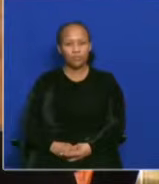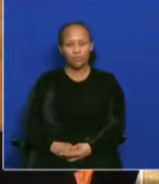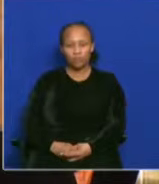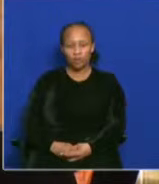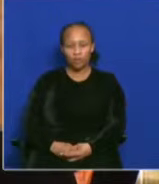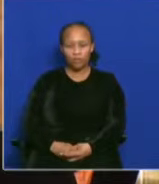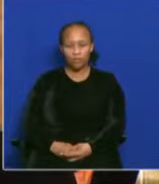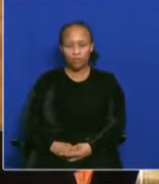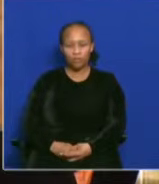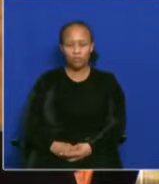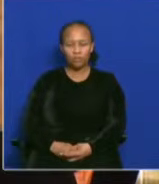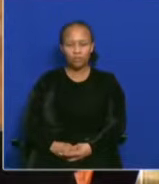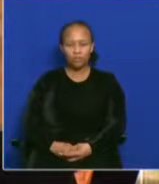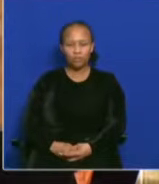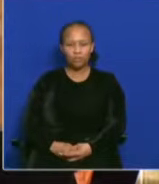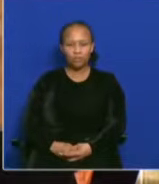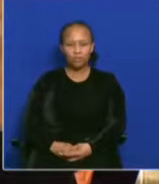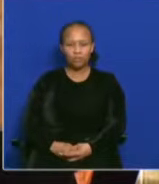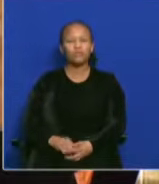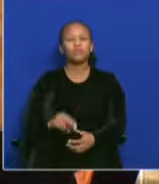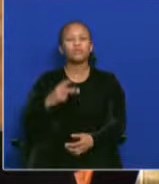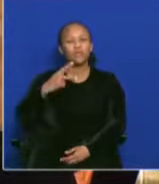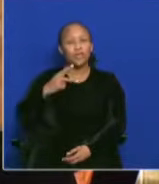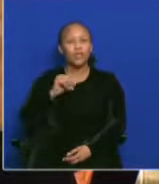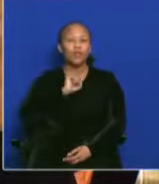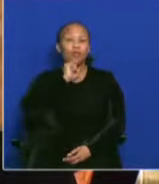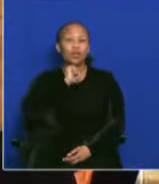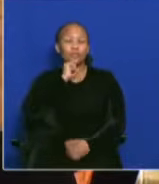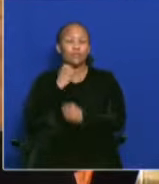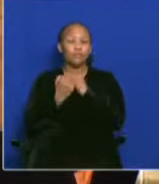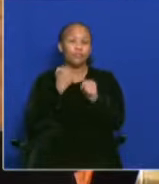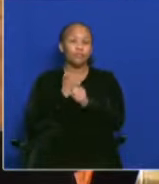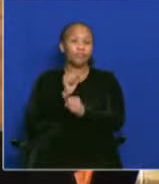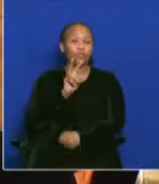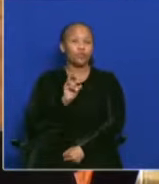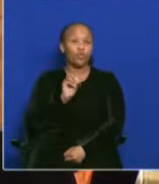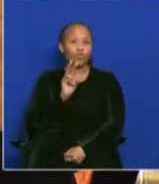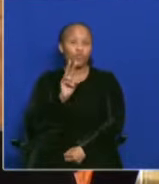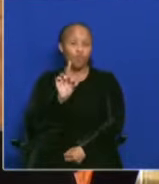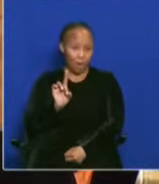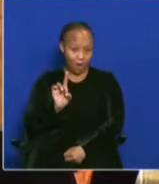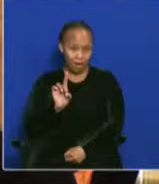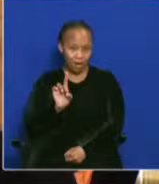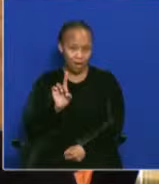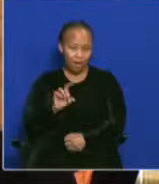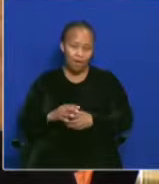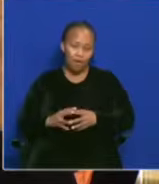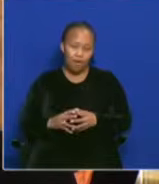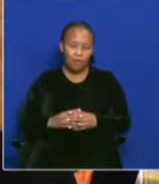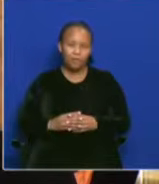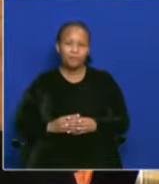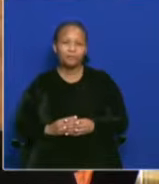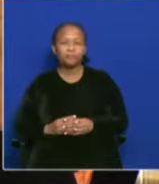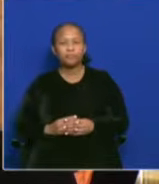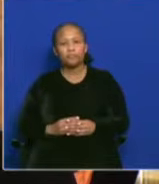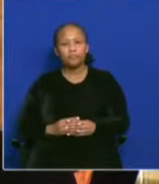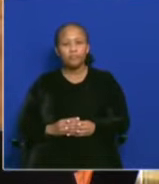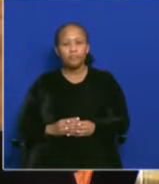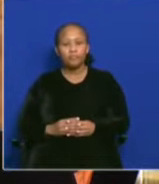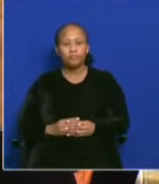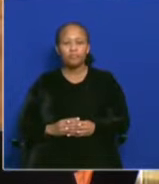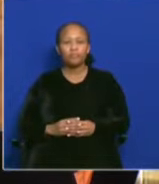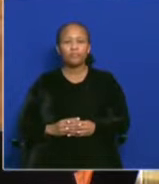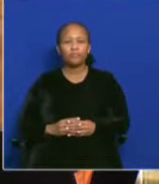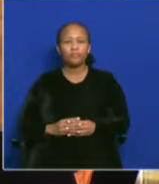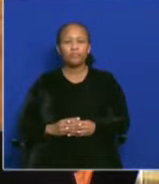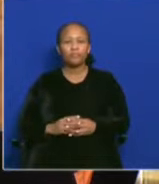and that's on 2nd August 2021, and we'll go through several of these, but what we see is a series of